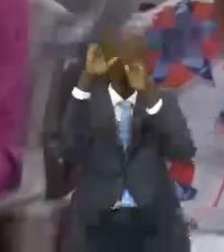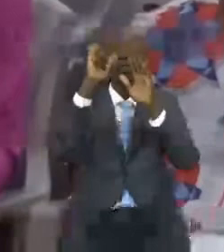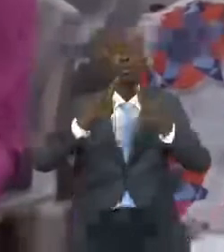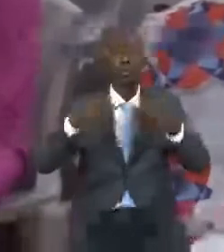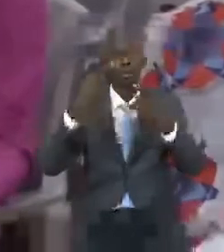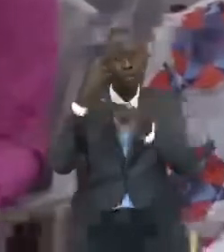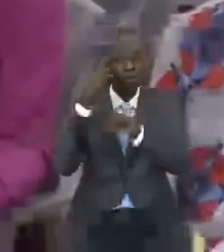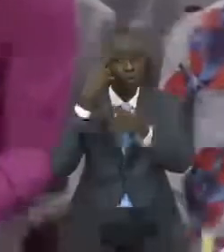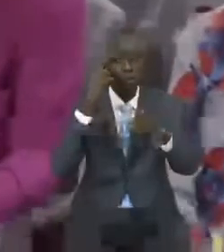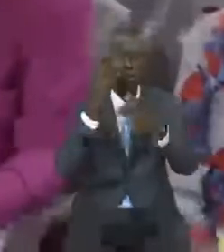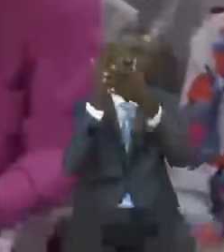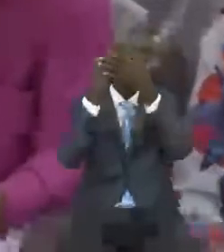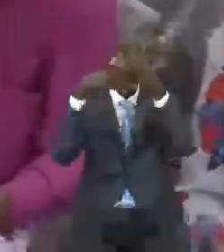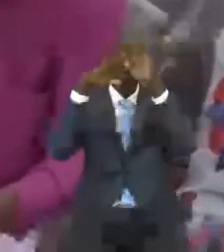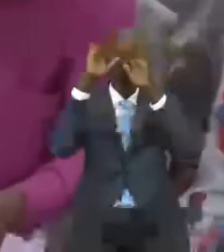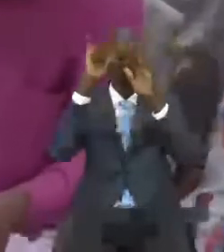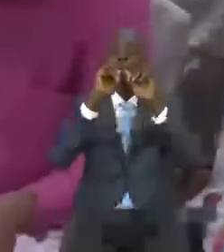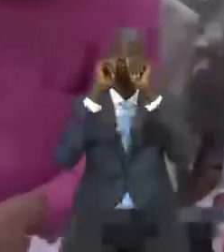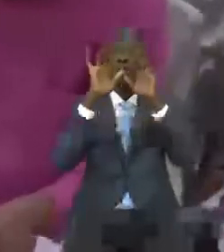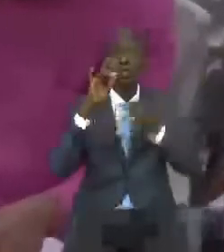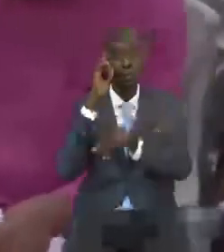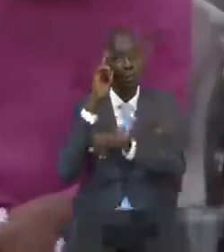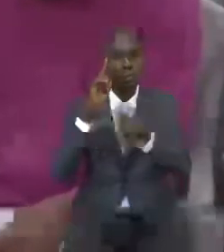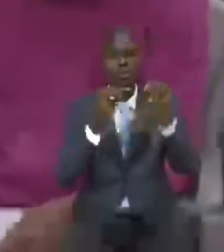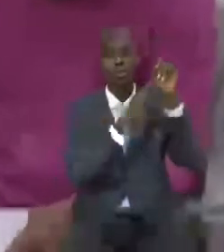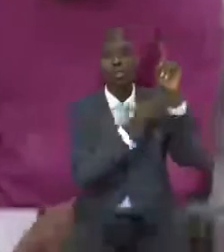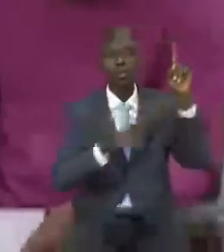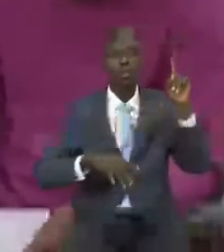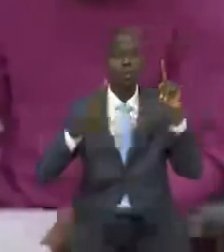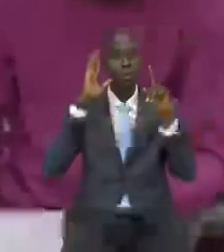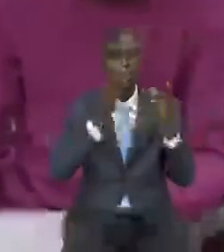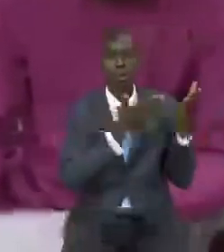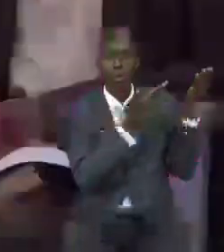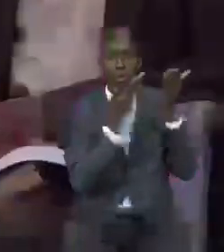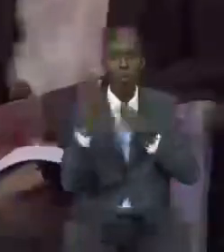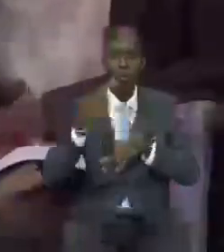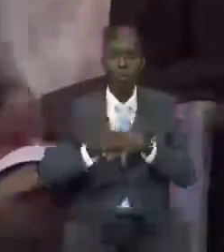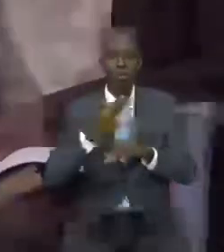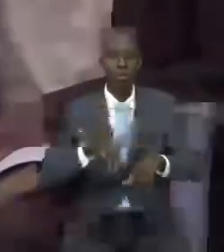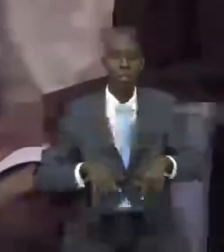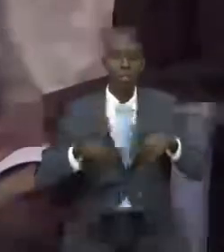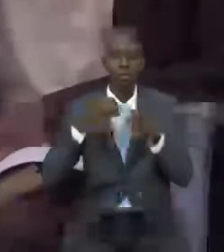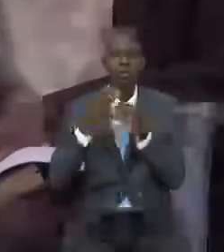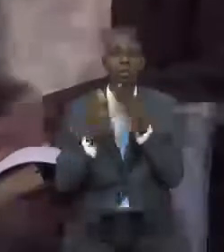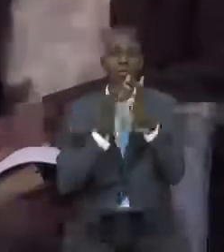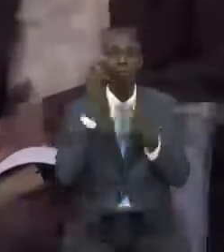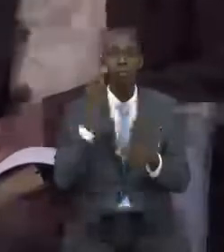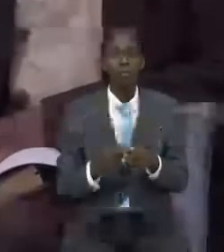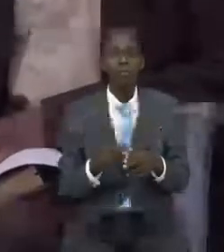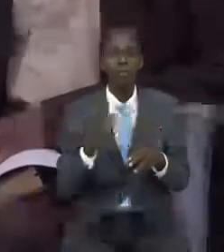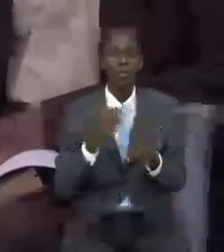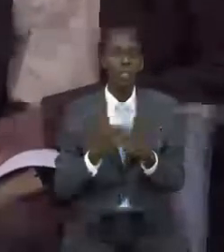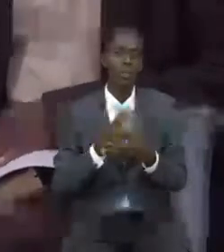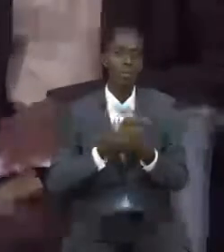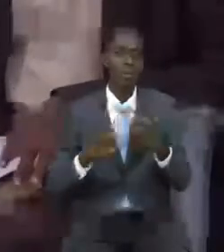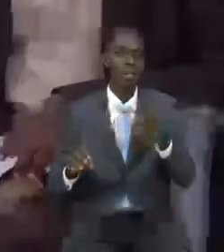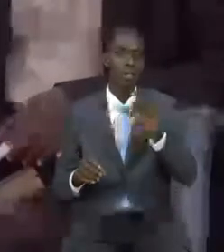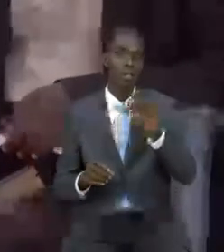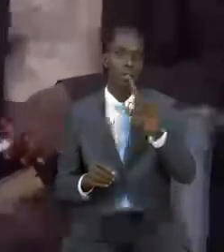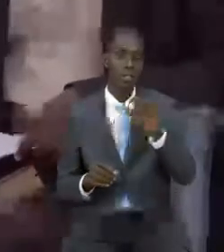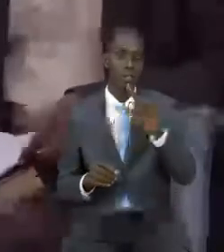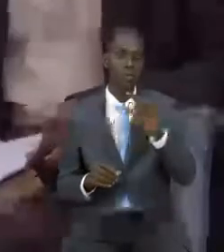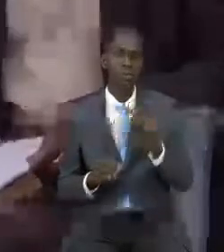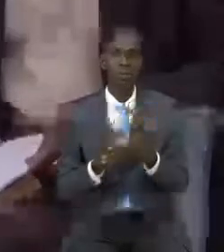Heavenly blessing. The Lord will pour upon your life in Jesus' name. And then verse 11